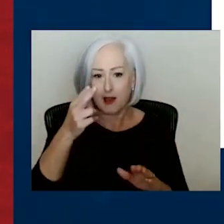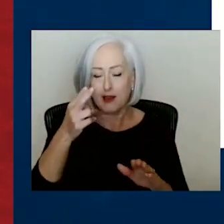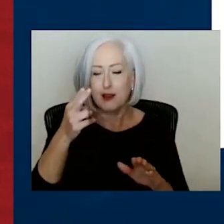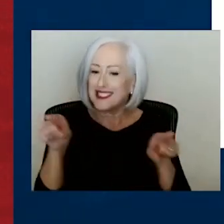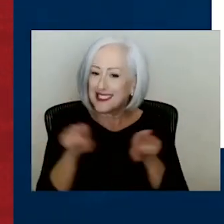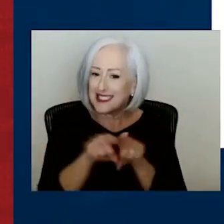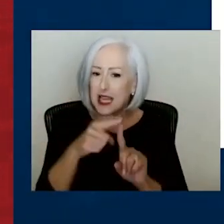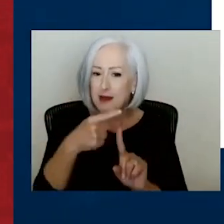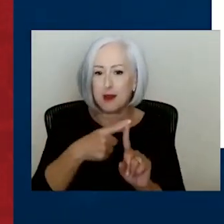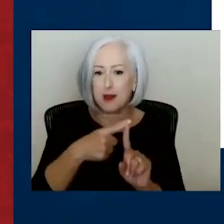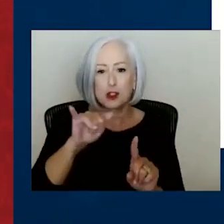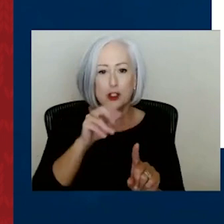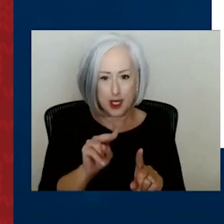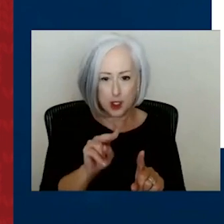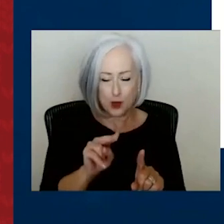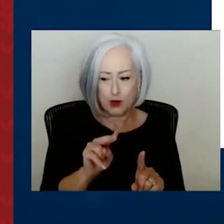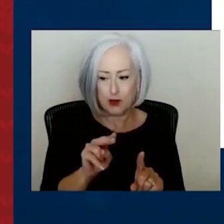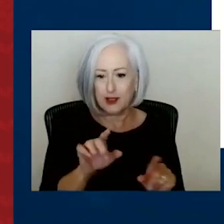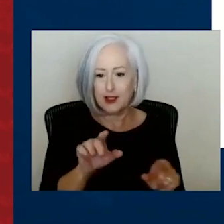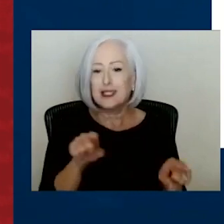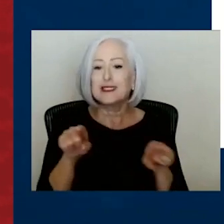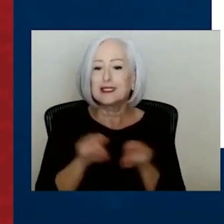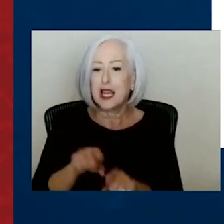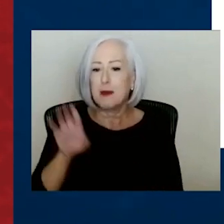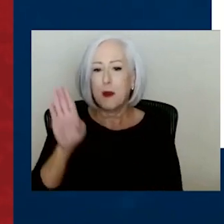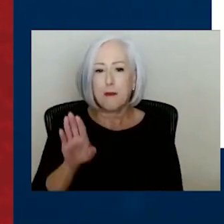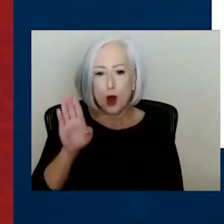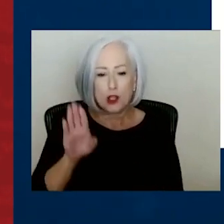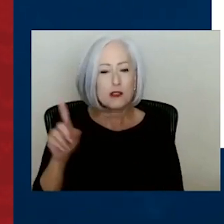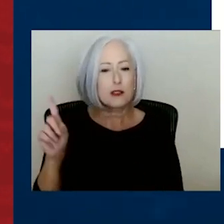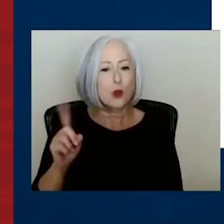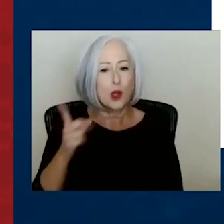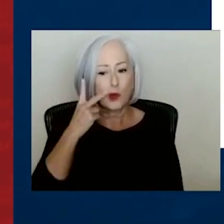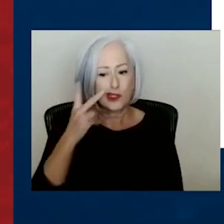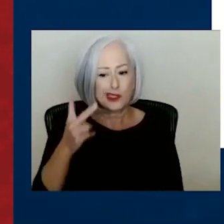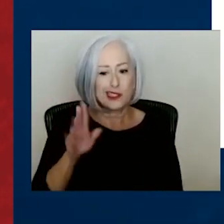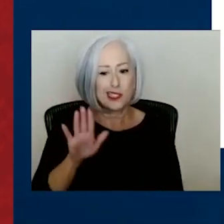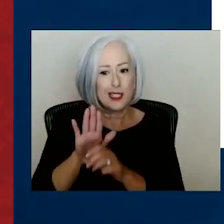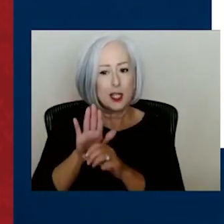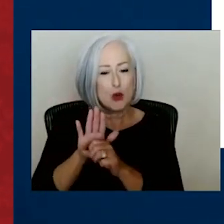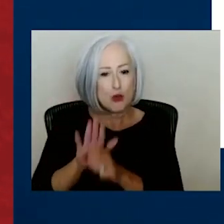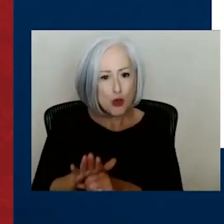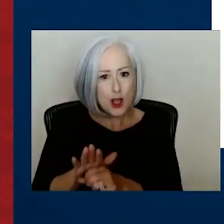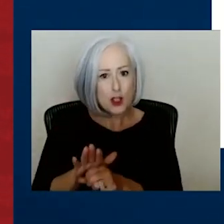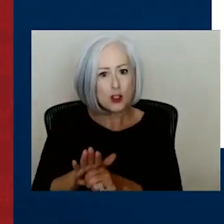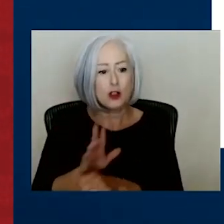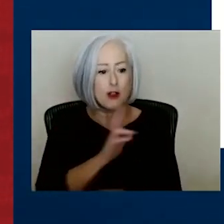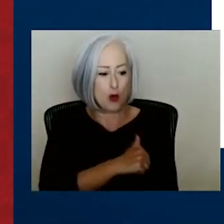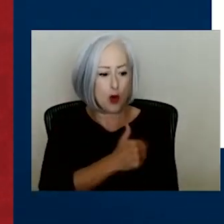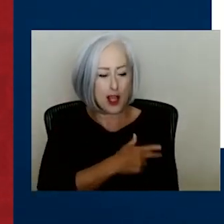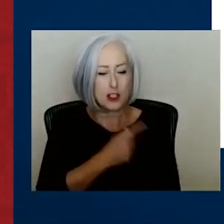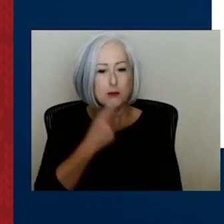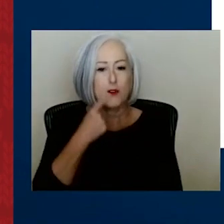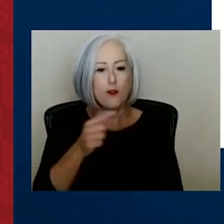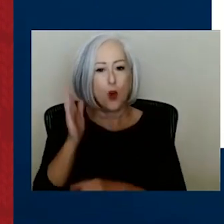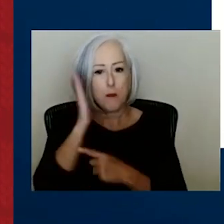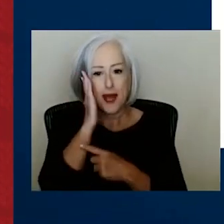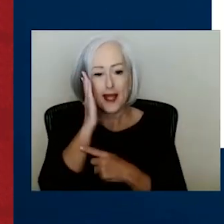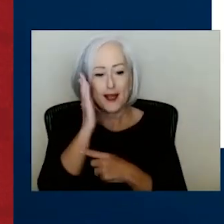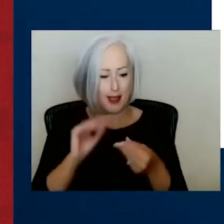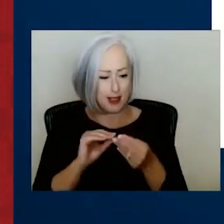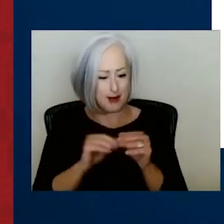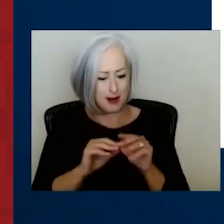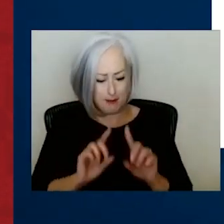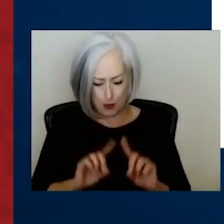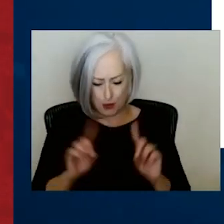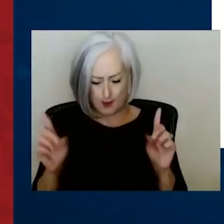Boston, where there's beginning to be some pressure on the hospitals for beds, the numbers aren't like they were in January. Why is that? I think this